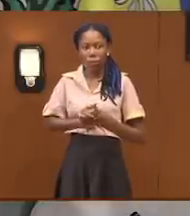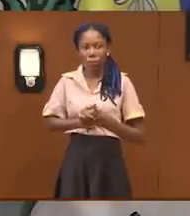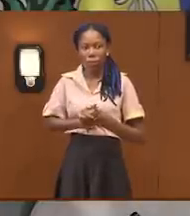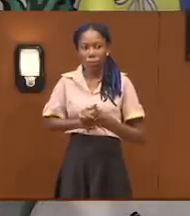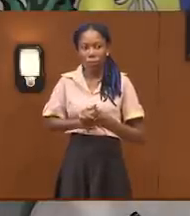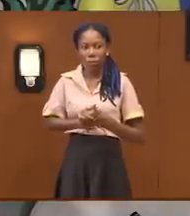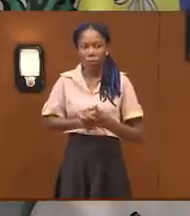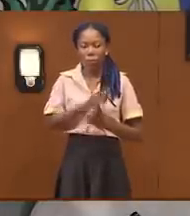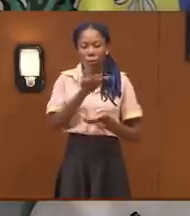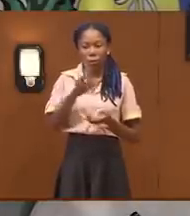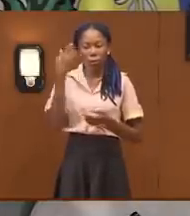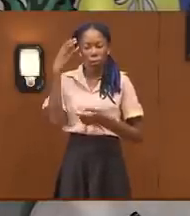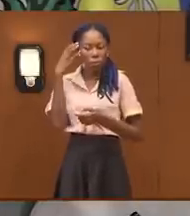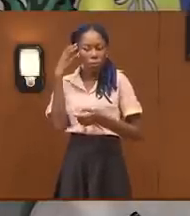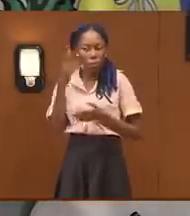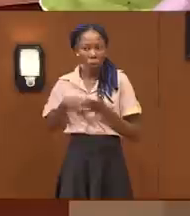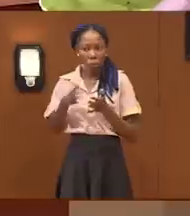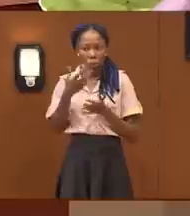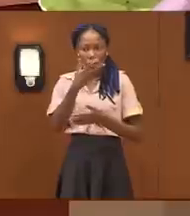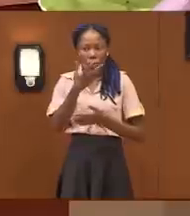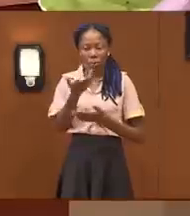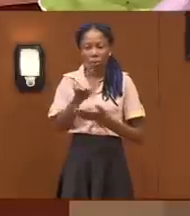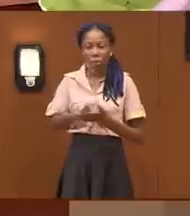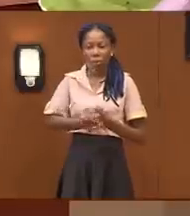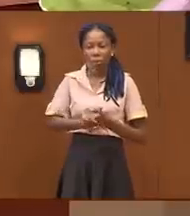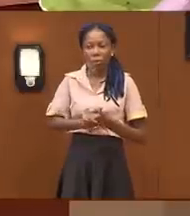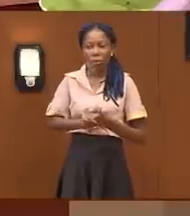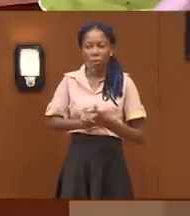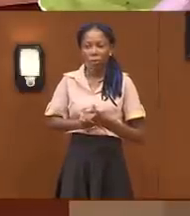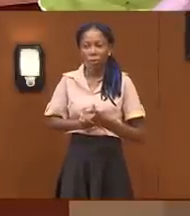Anyway, let me hear what you have to say.